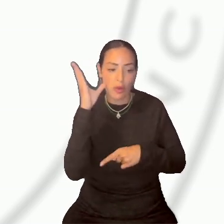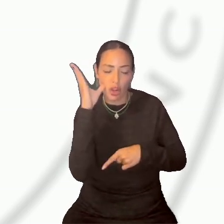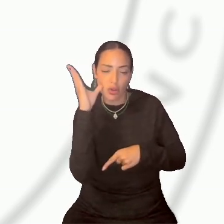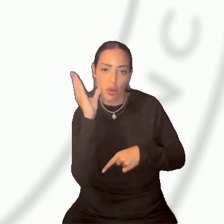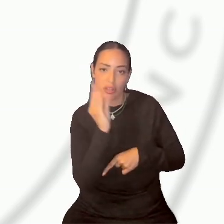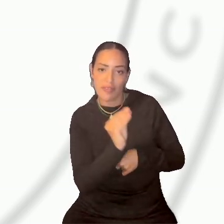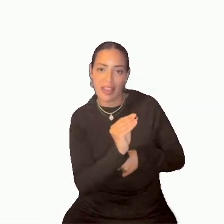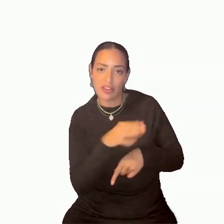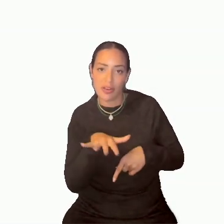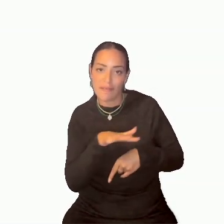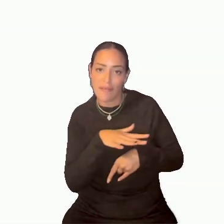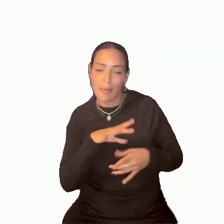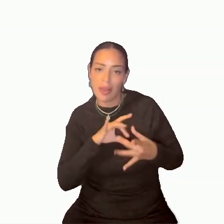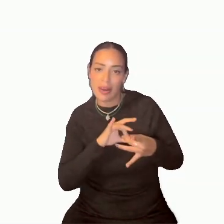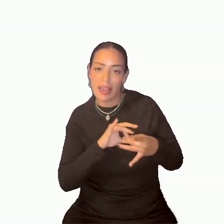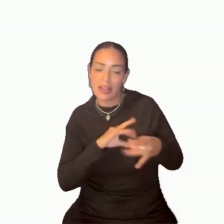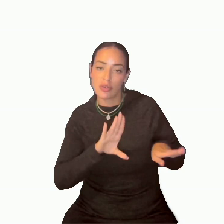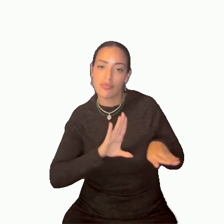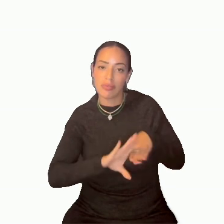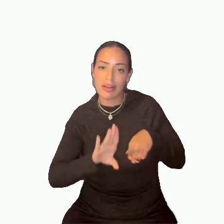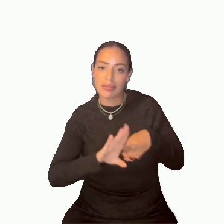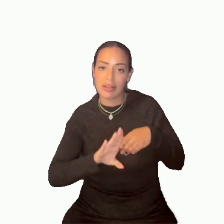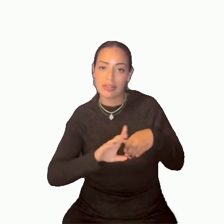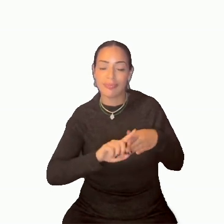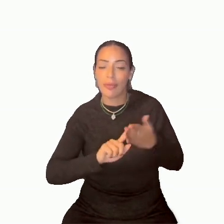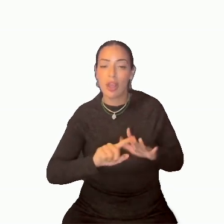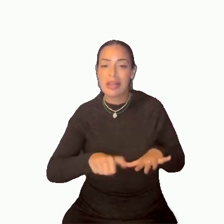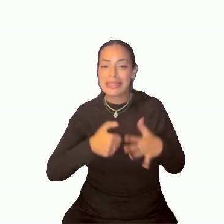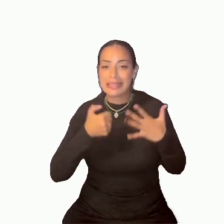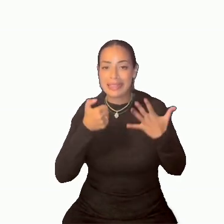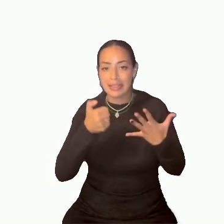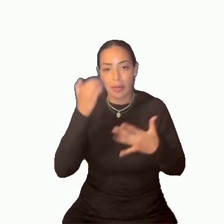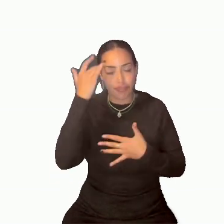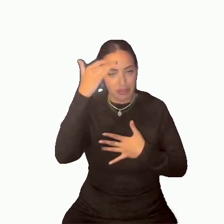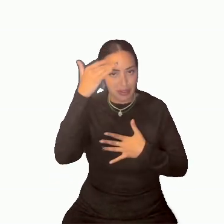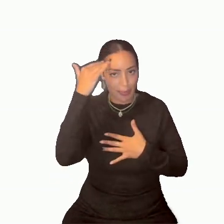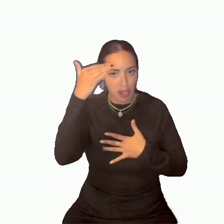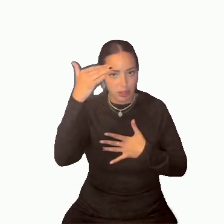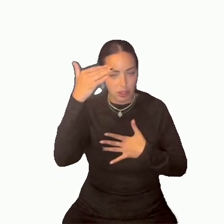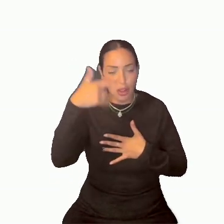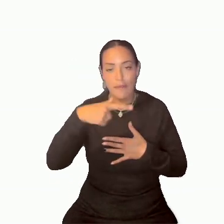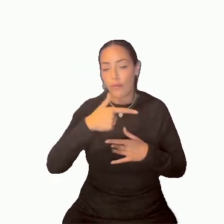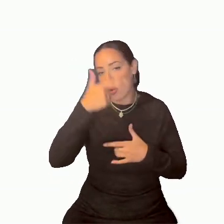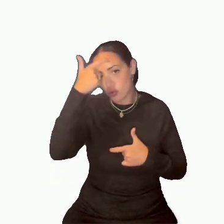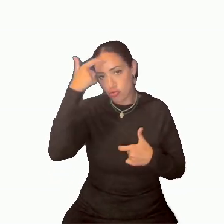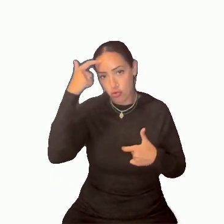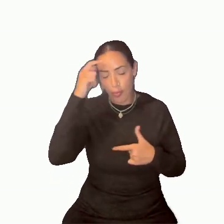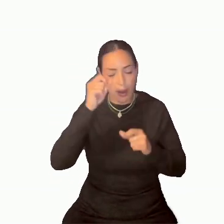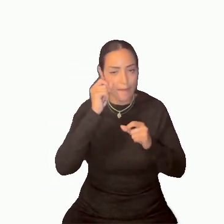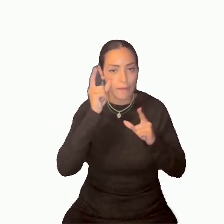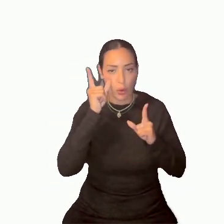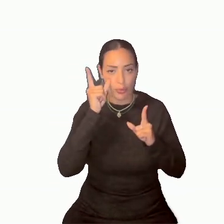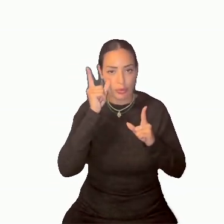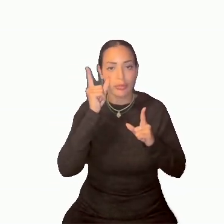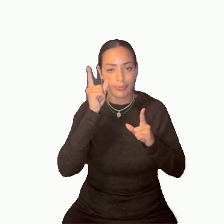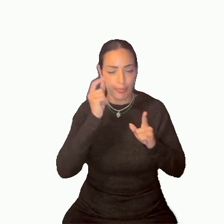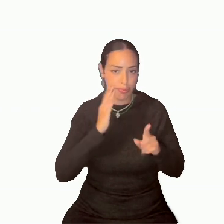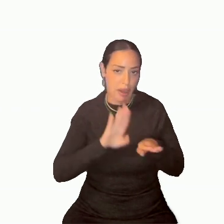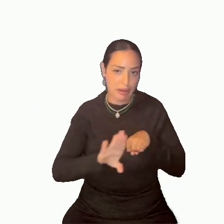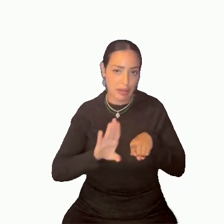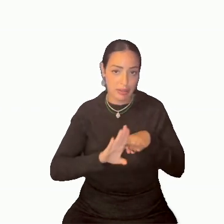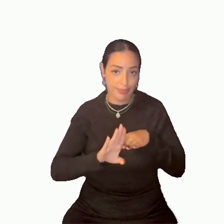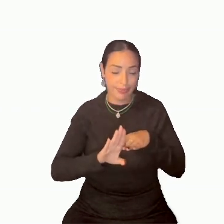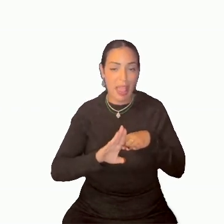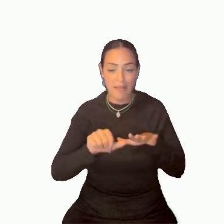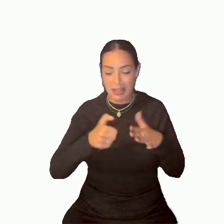practice. The 6 principles of trauma-informed practice. A trauma-informed approach is underpinned by 6